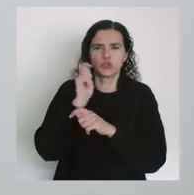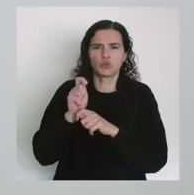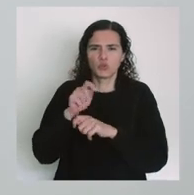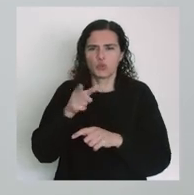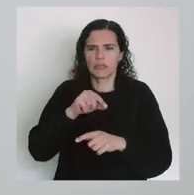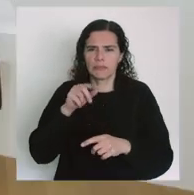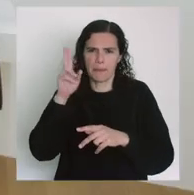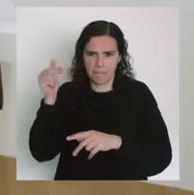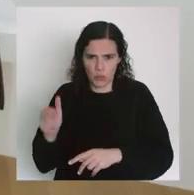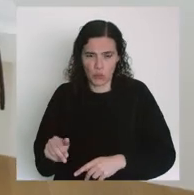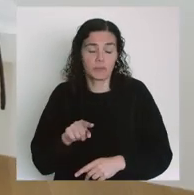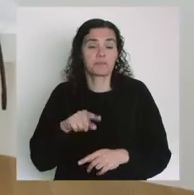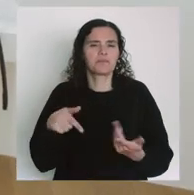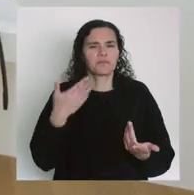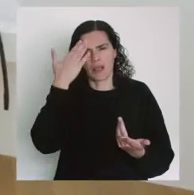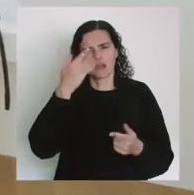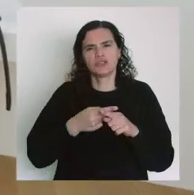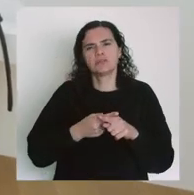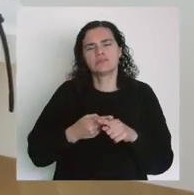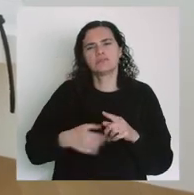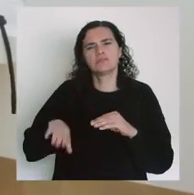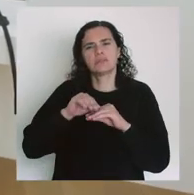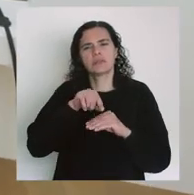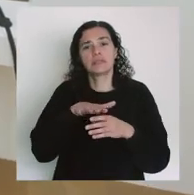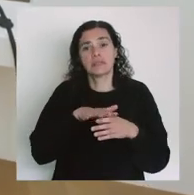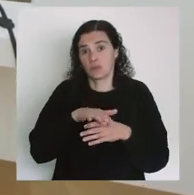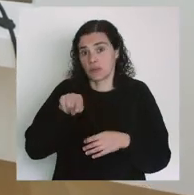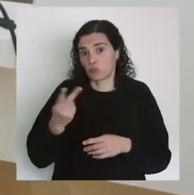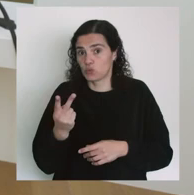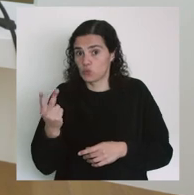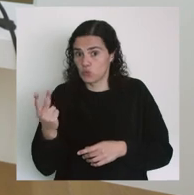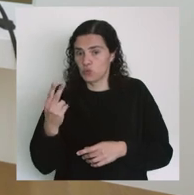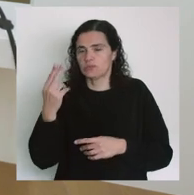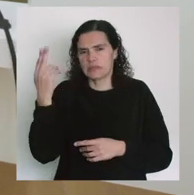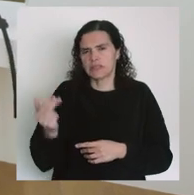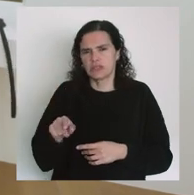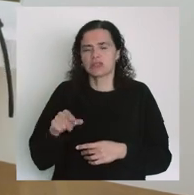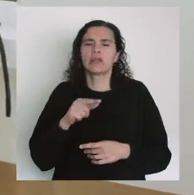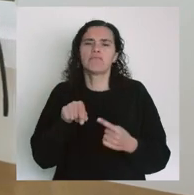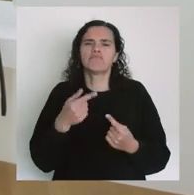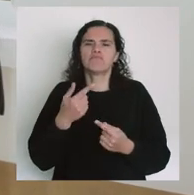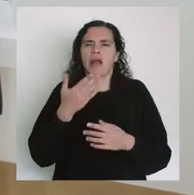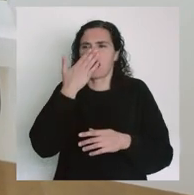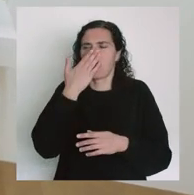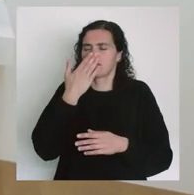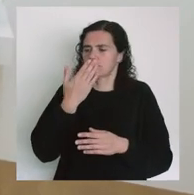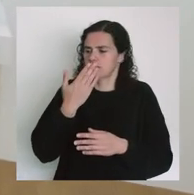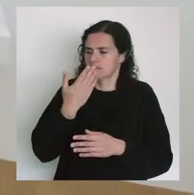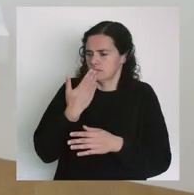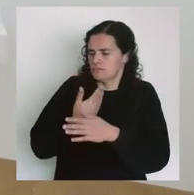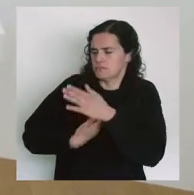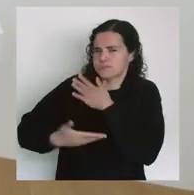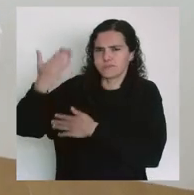and painting. But I think more interestingly, in the case of Gusmão and Paiva, they almost go back to the